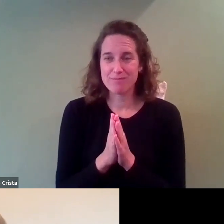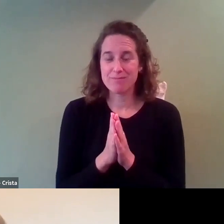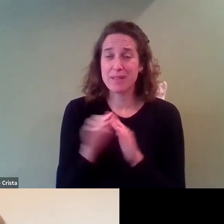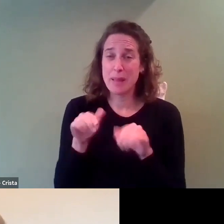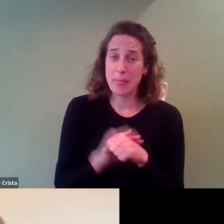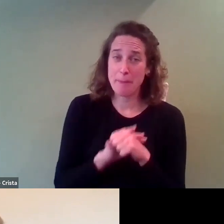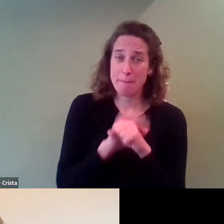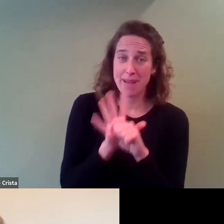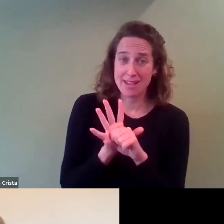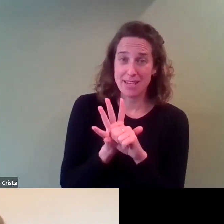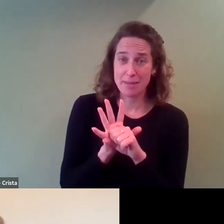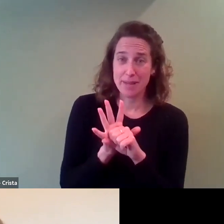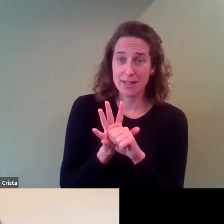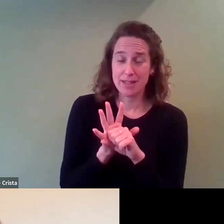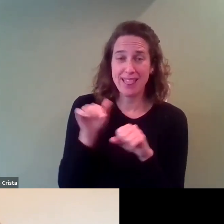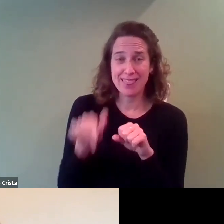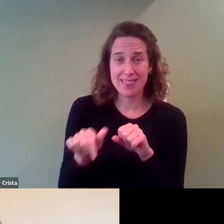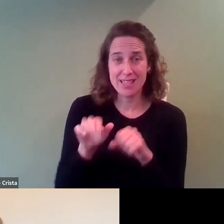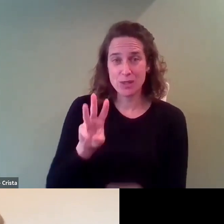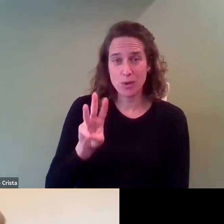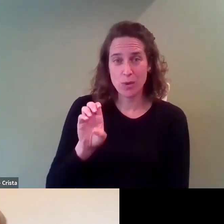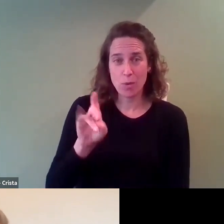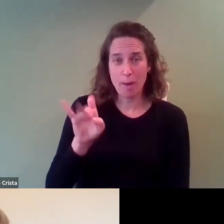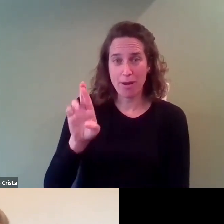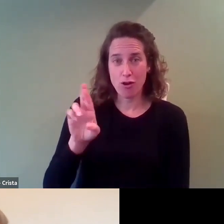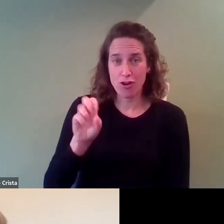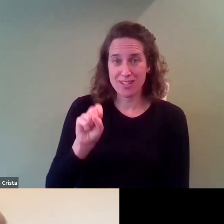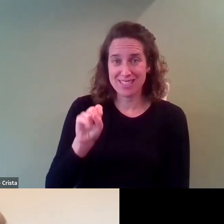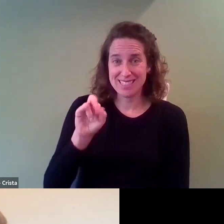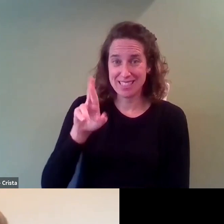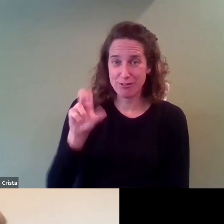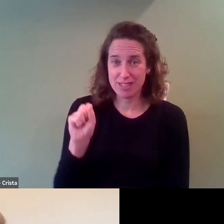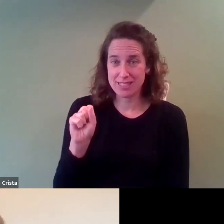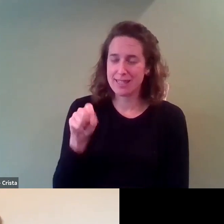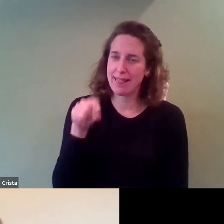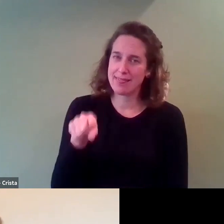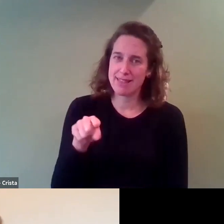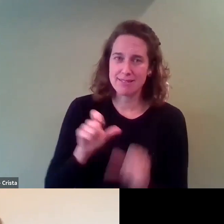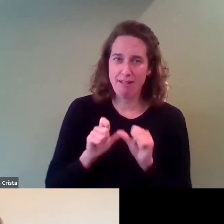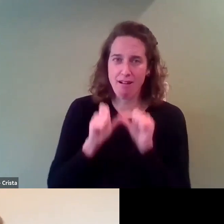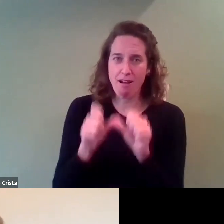pandemic was this webinar series. So we foresee this being an ongoing